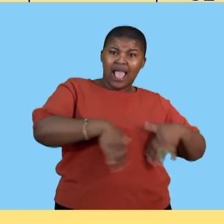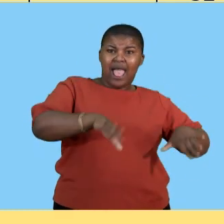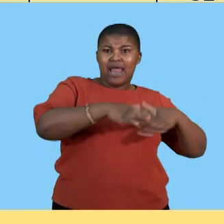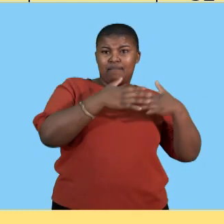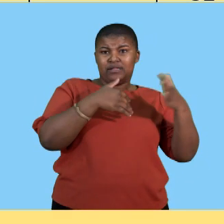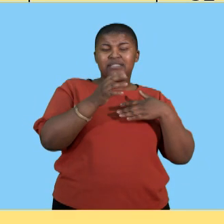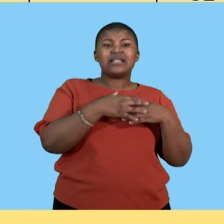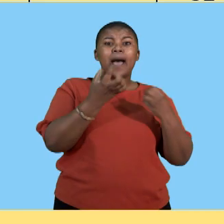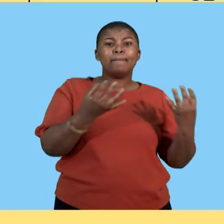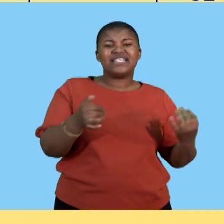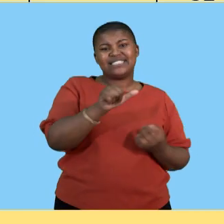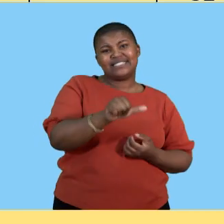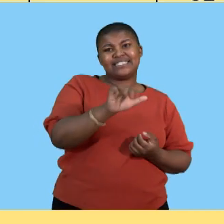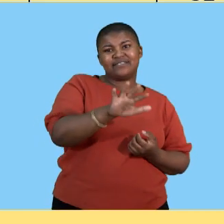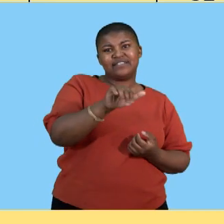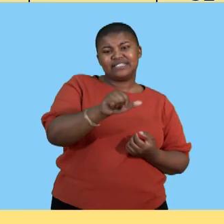have